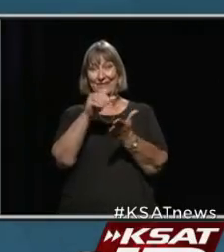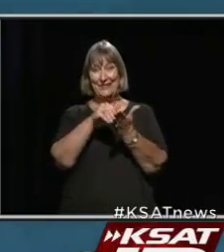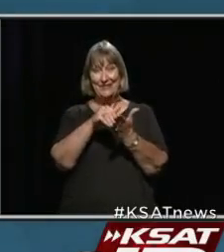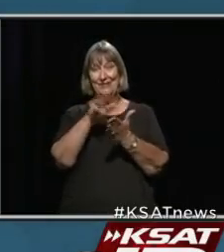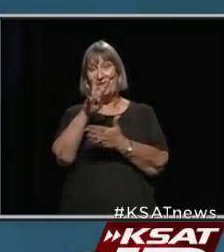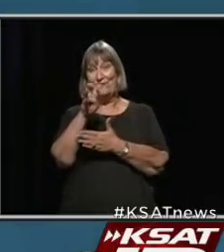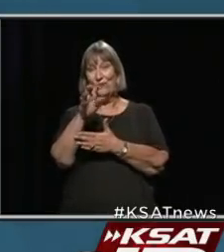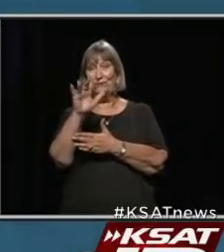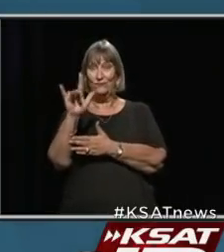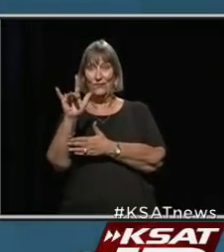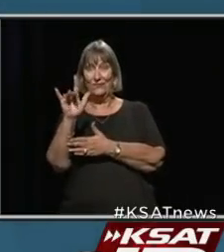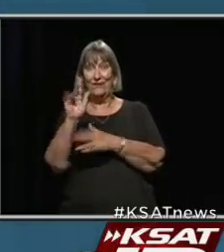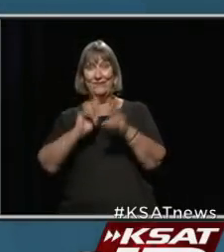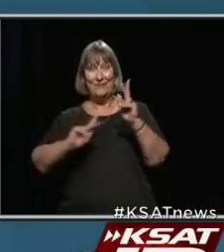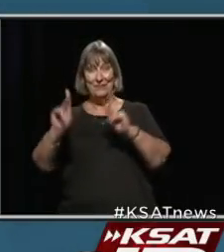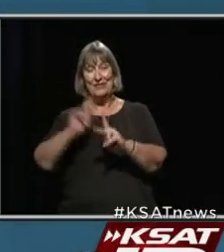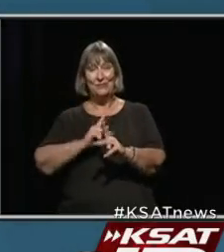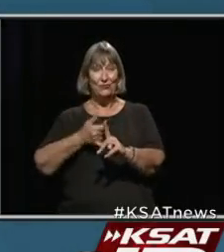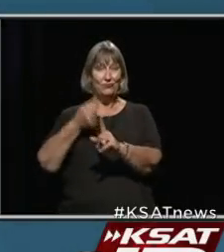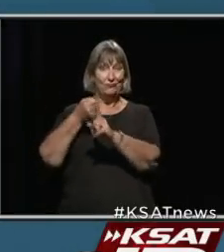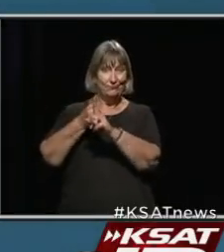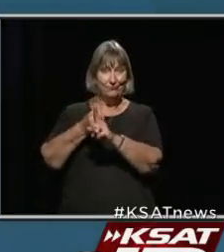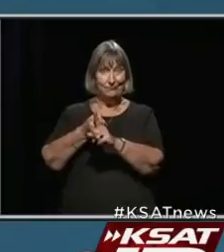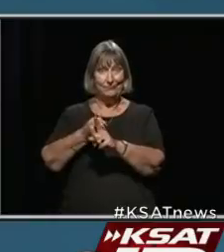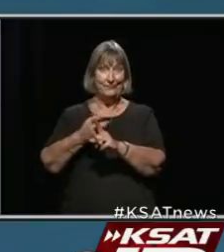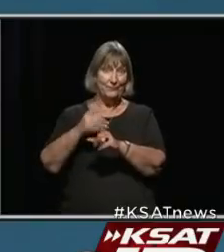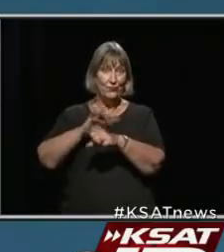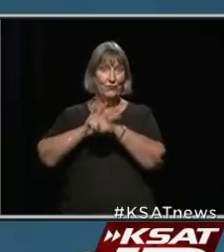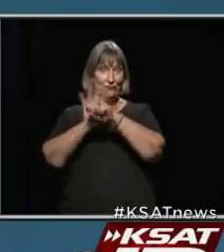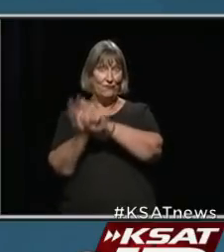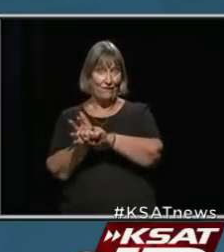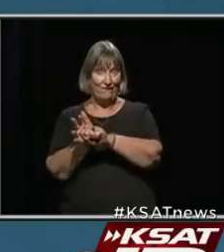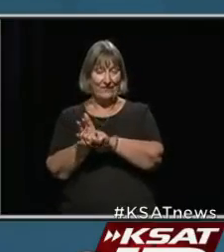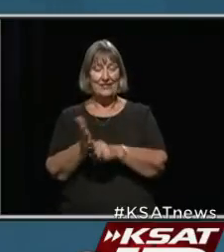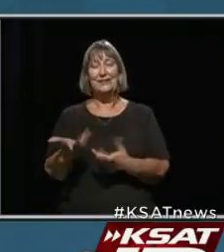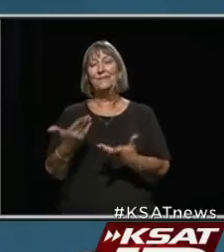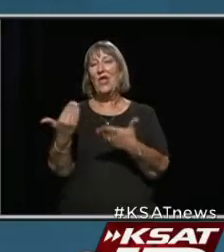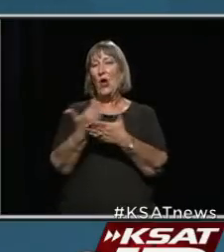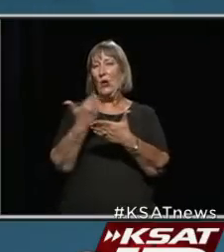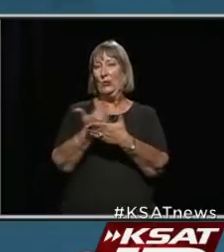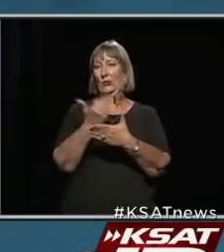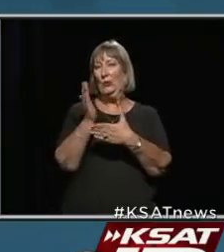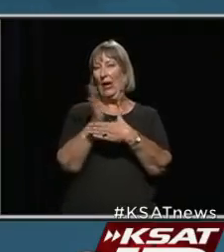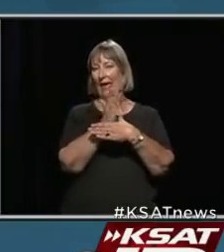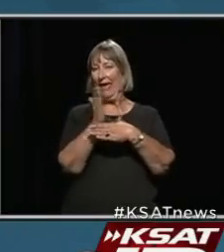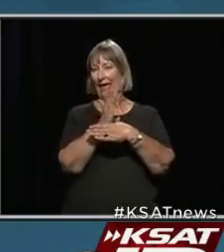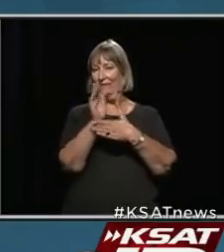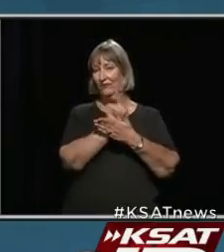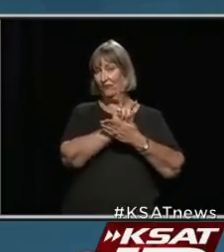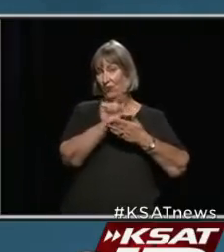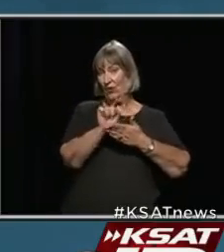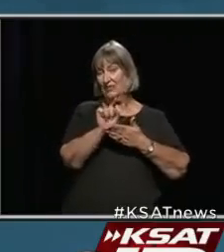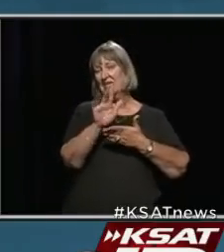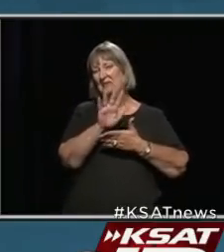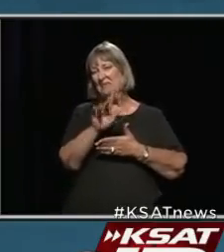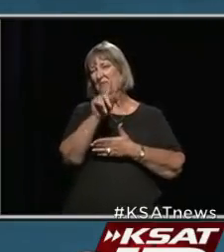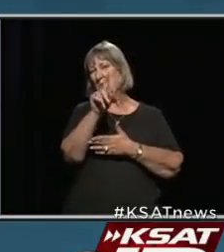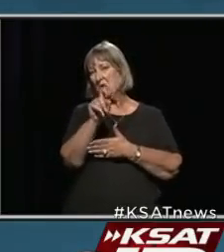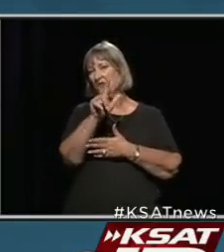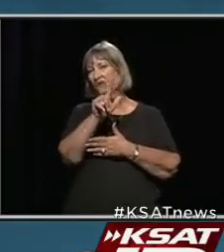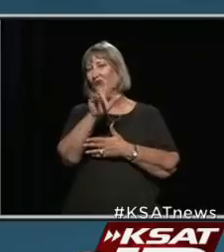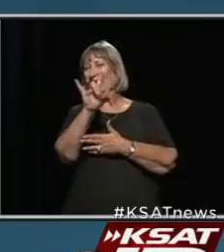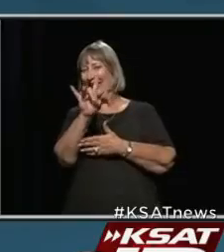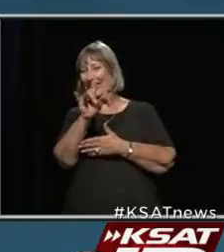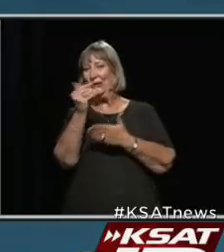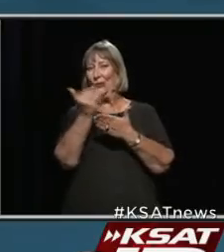50,425 confirmed cases since the pandemic began. Our new 7-day moving average is now 128 new cases